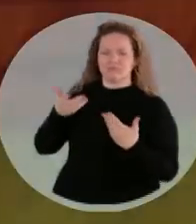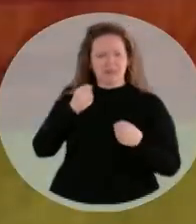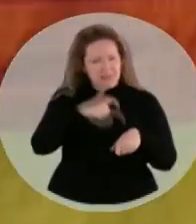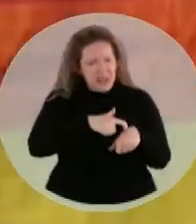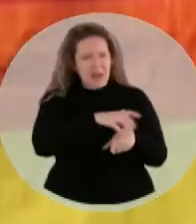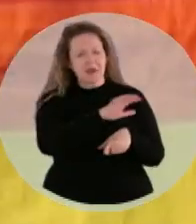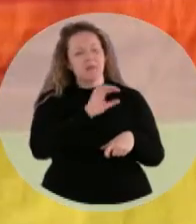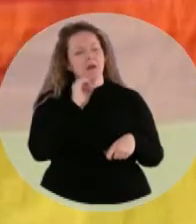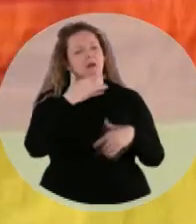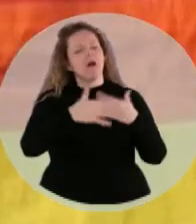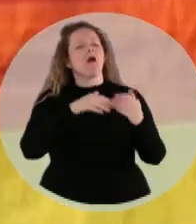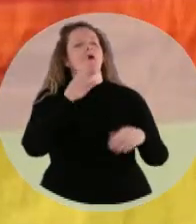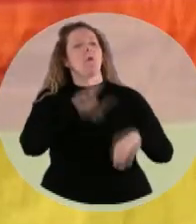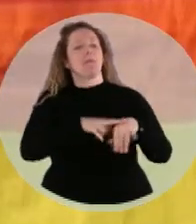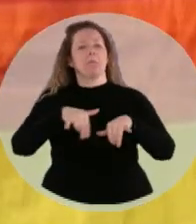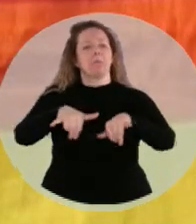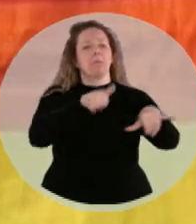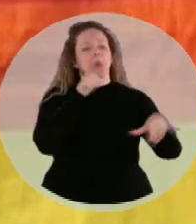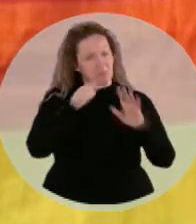I came out when I was